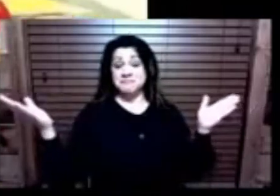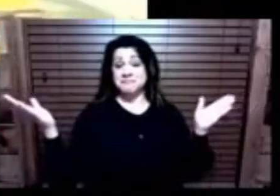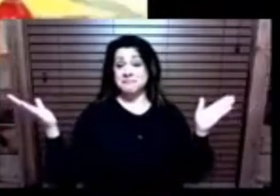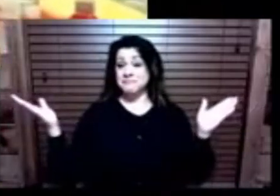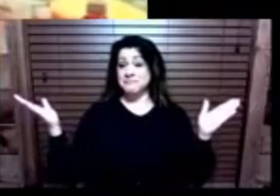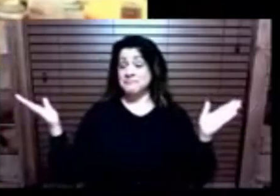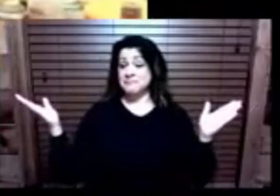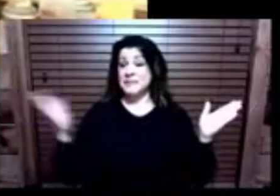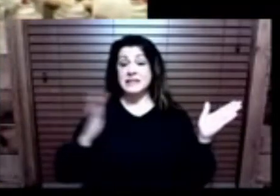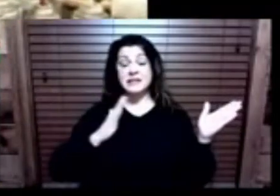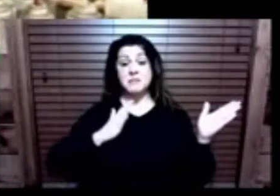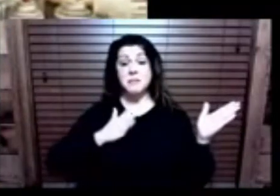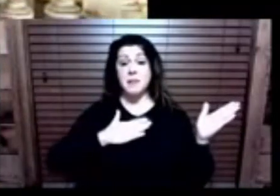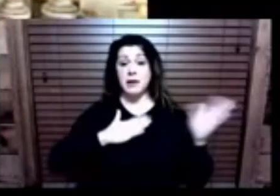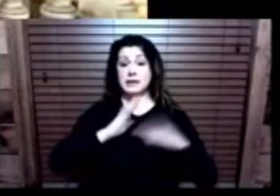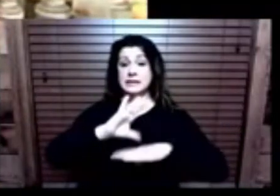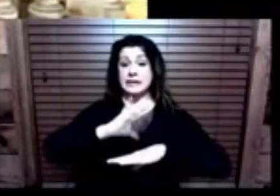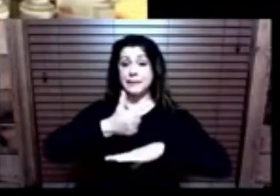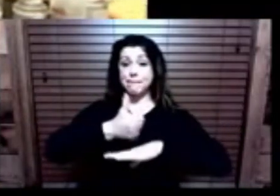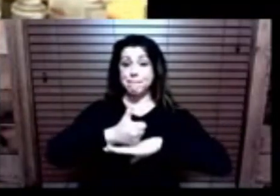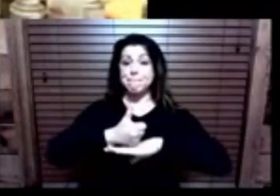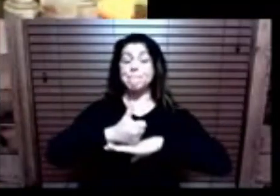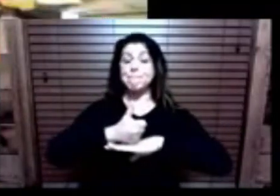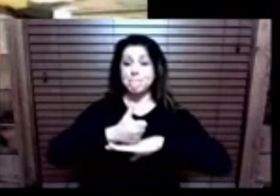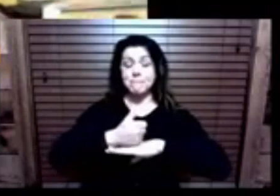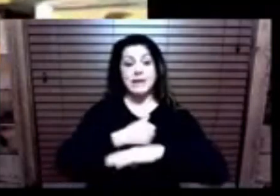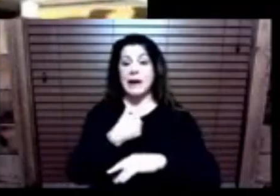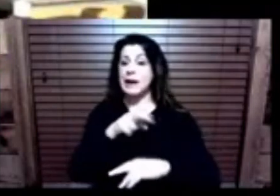This is the setup. I can sit here.